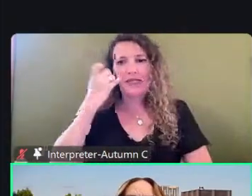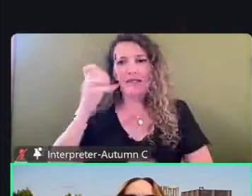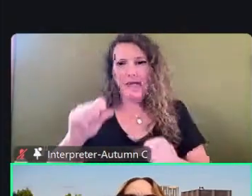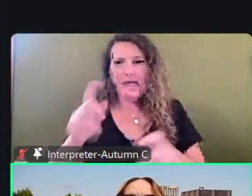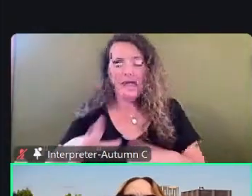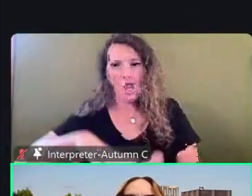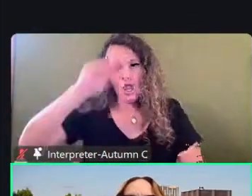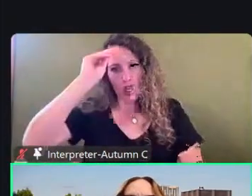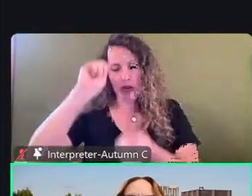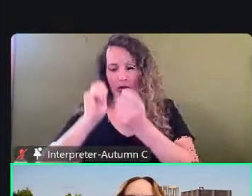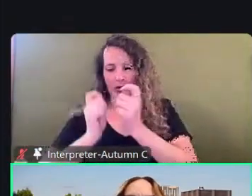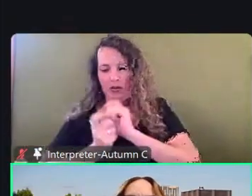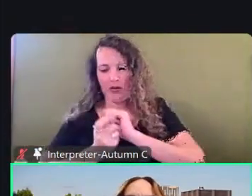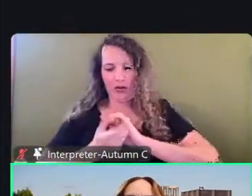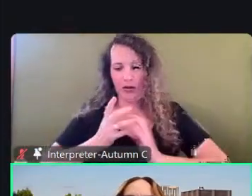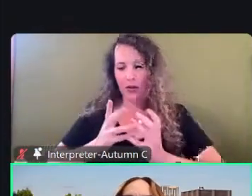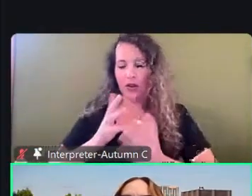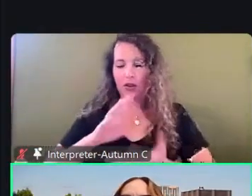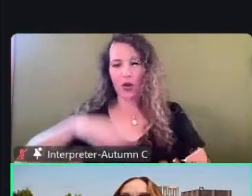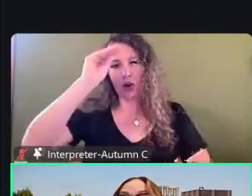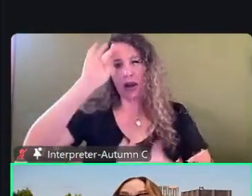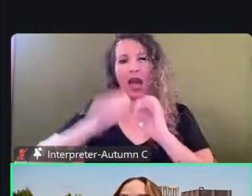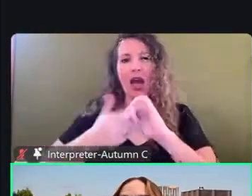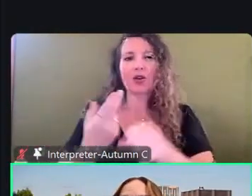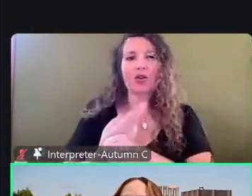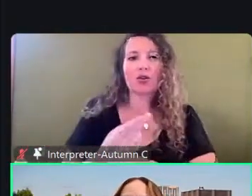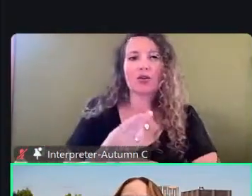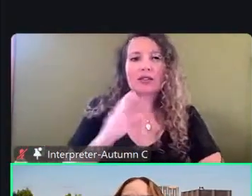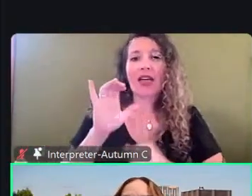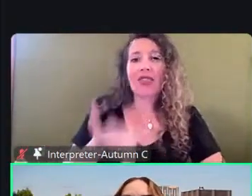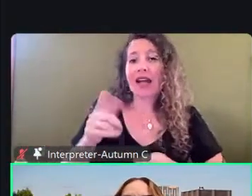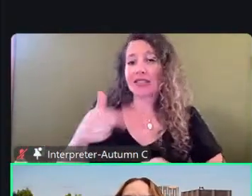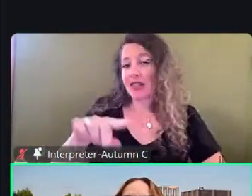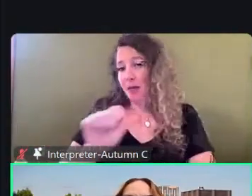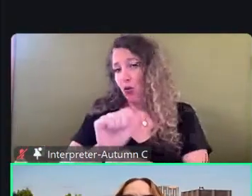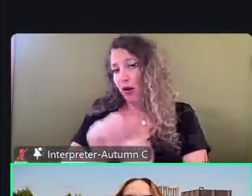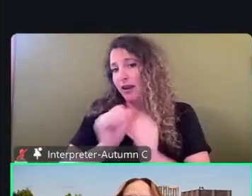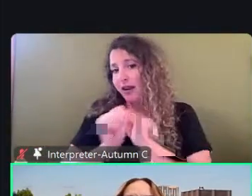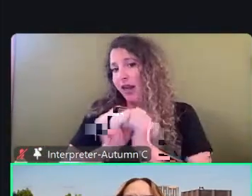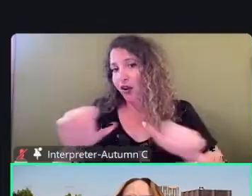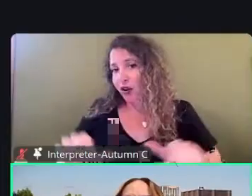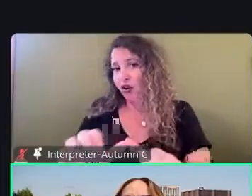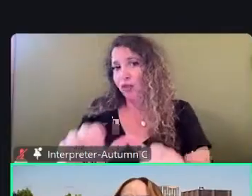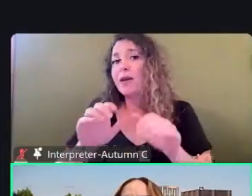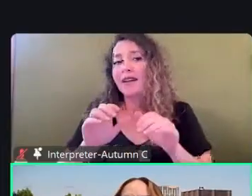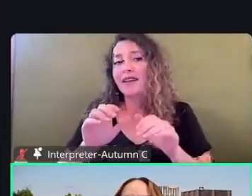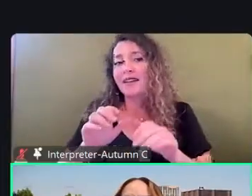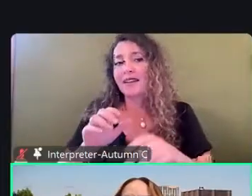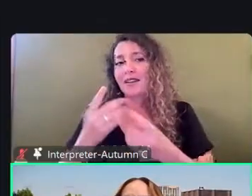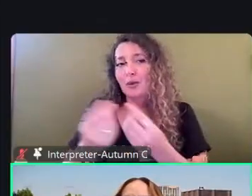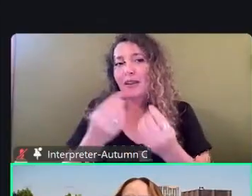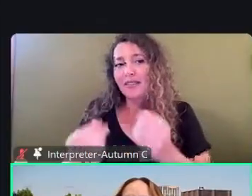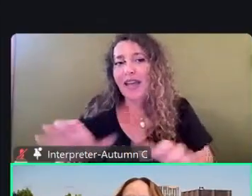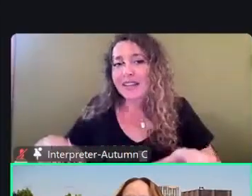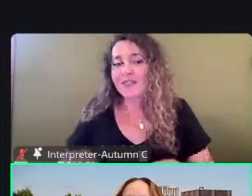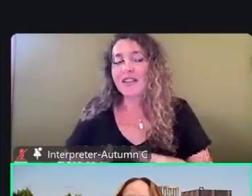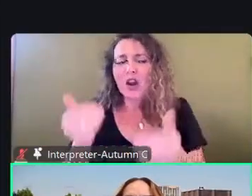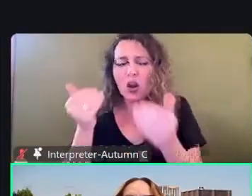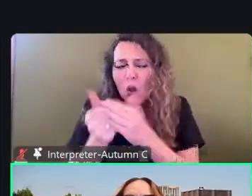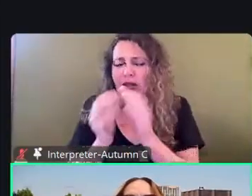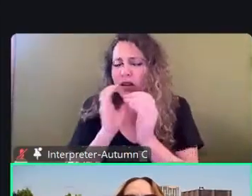them coming together to perform this activity. You can see them closely communicating with each